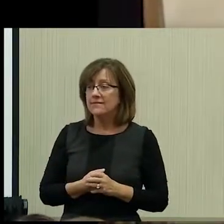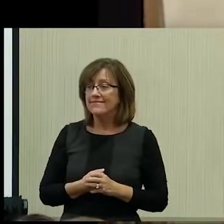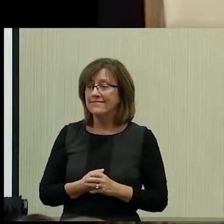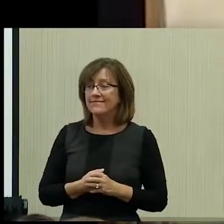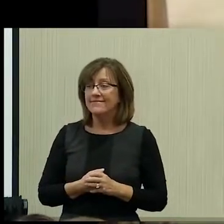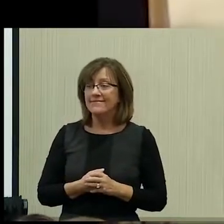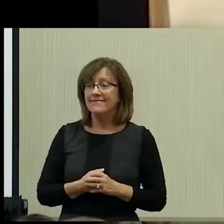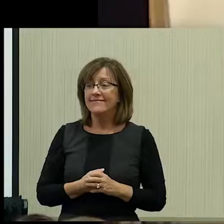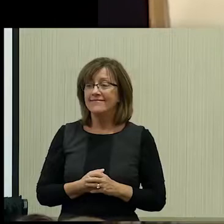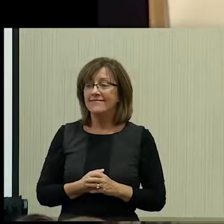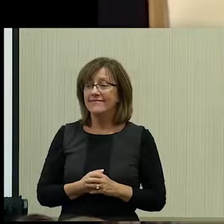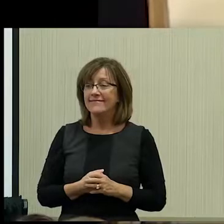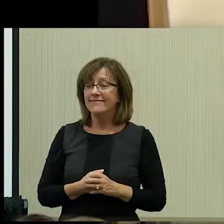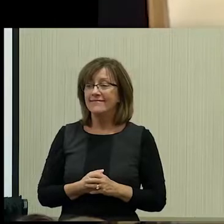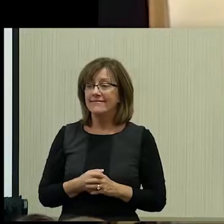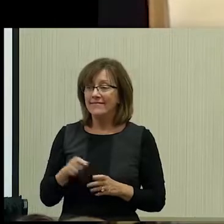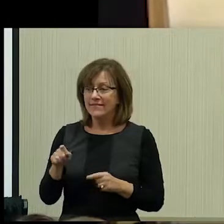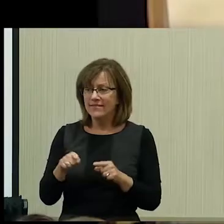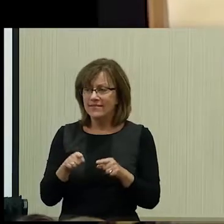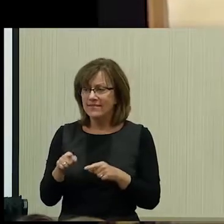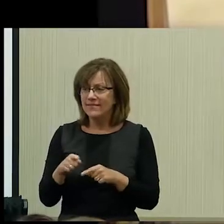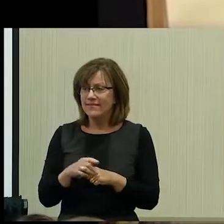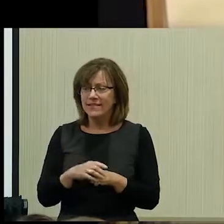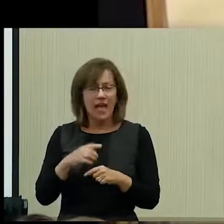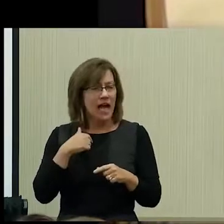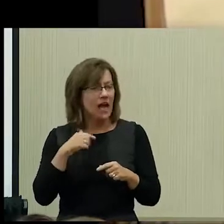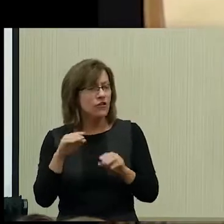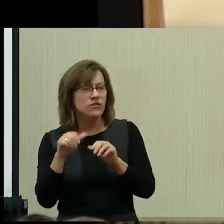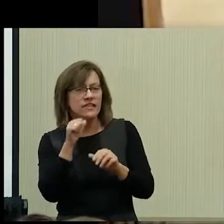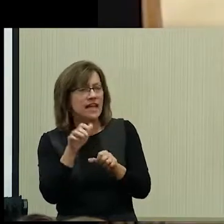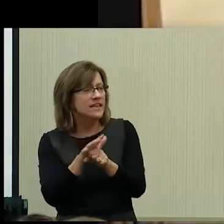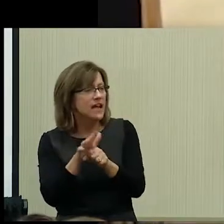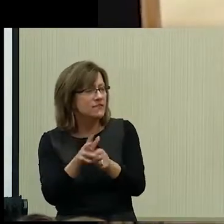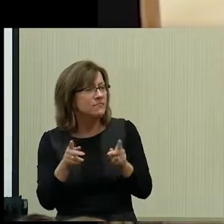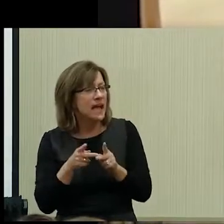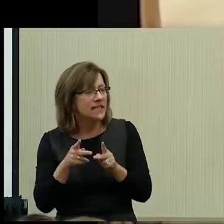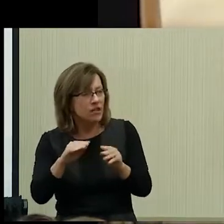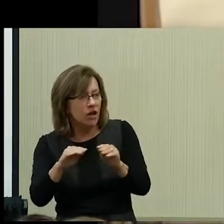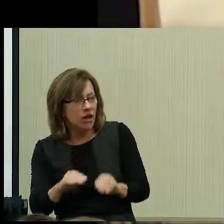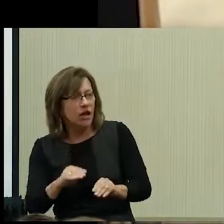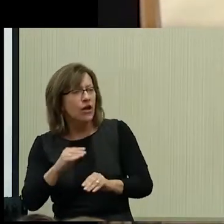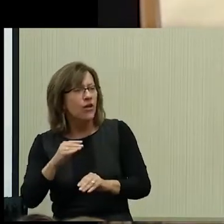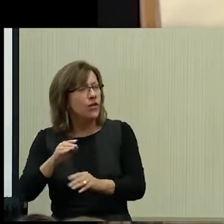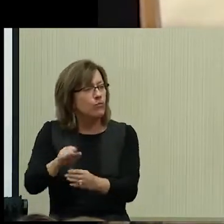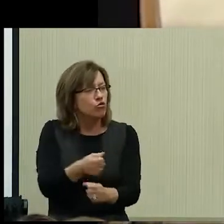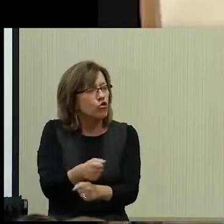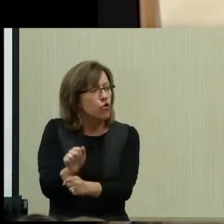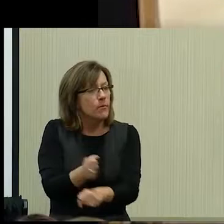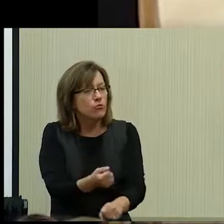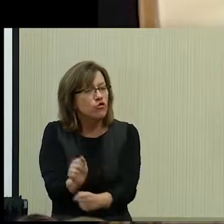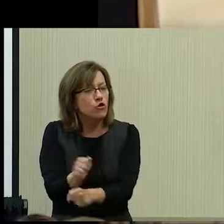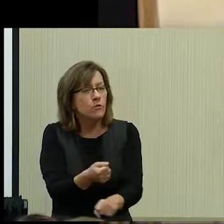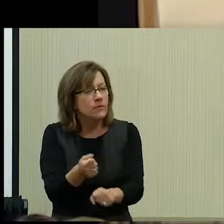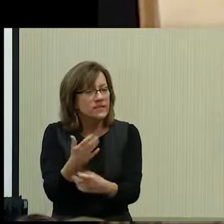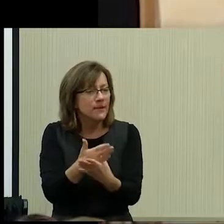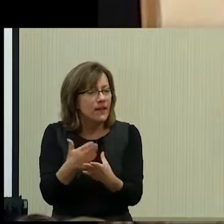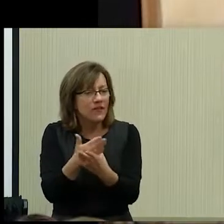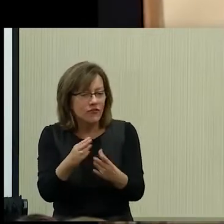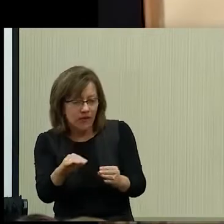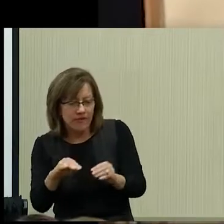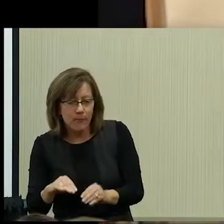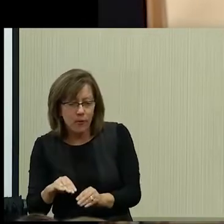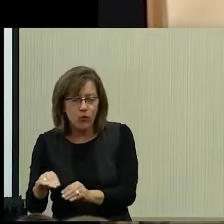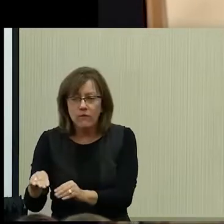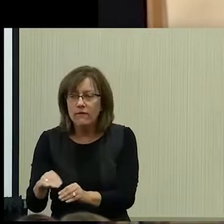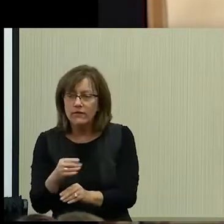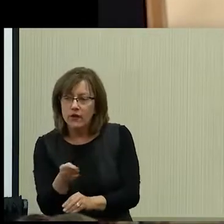Blue. All right. Can you put it back? Sure. Here, I'll slide this down, then you can put it on. Okay. Was it bothering